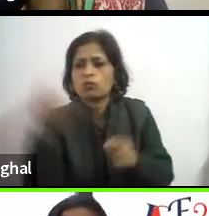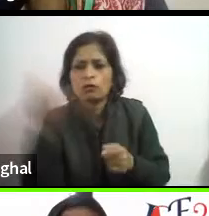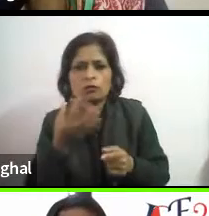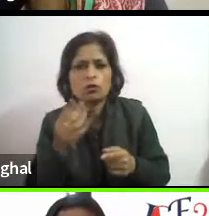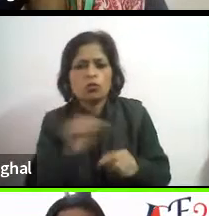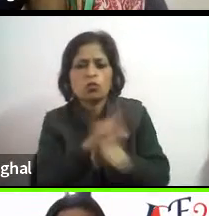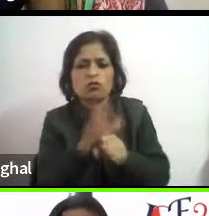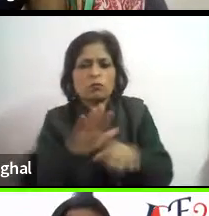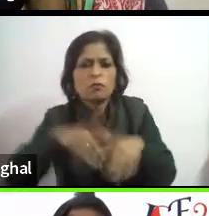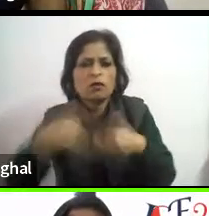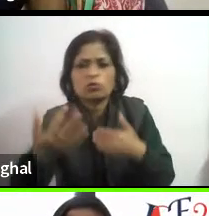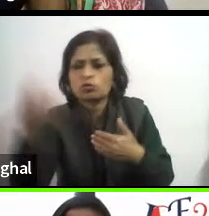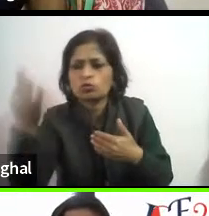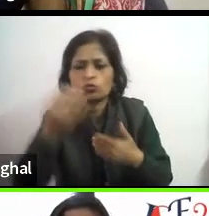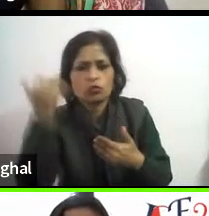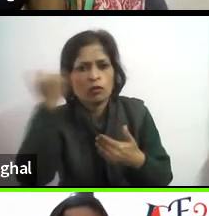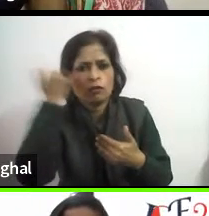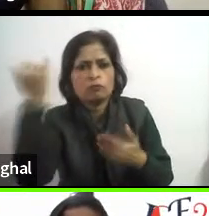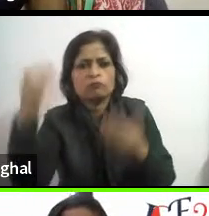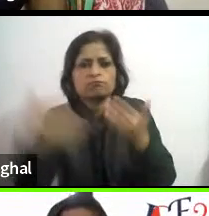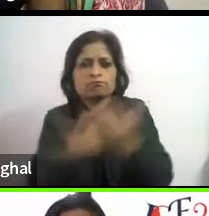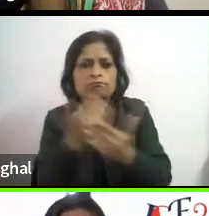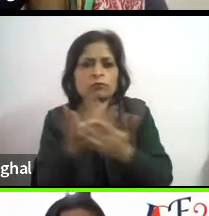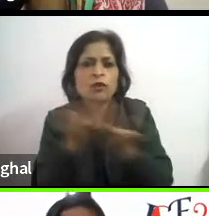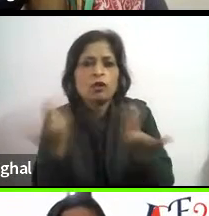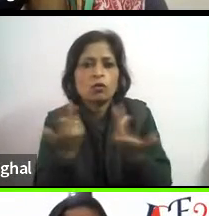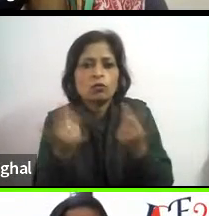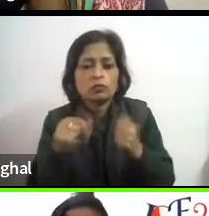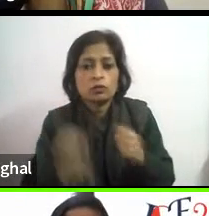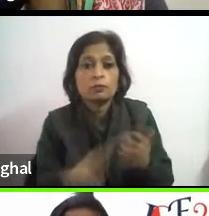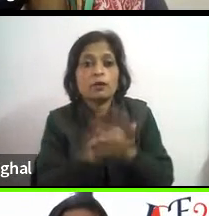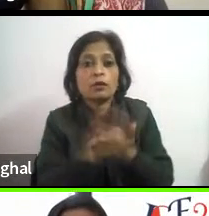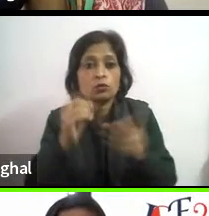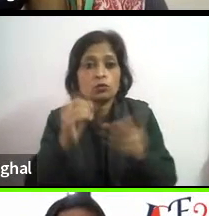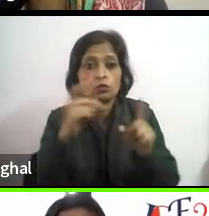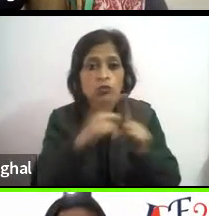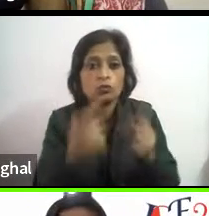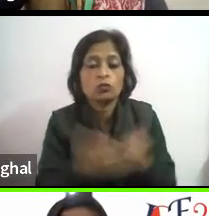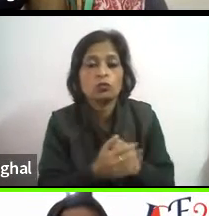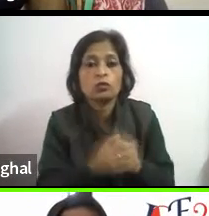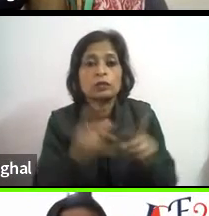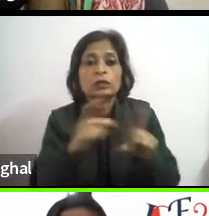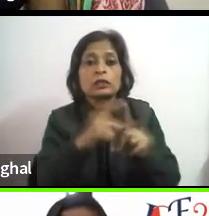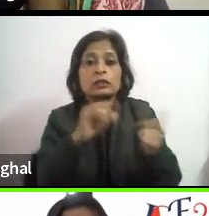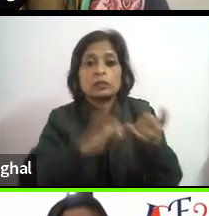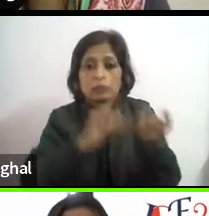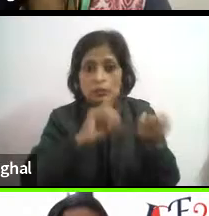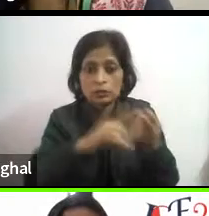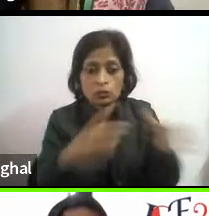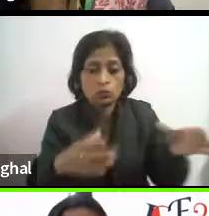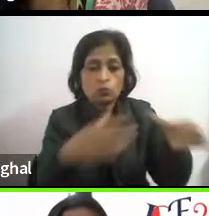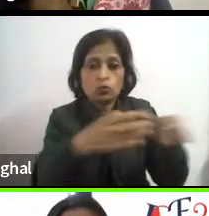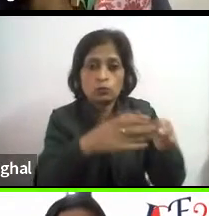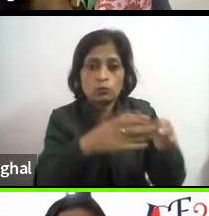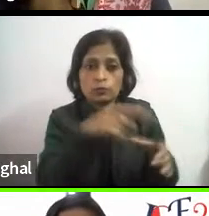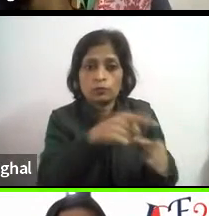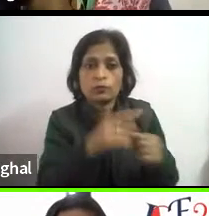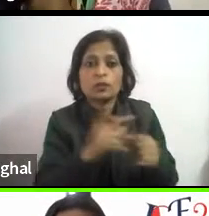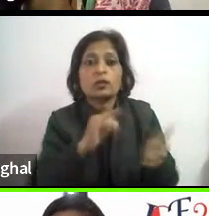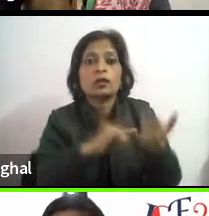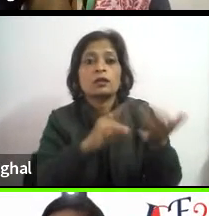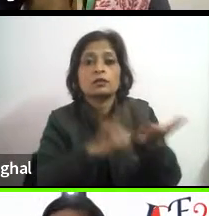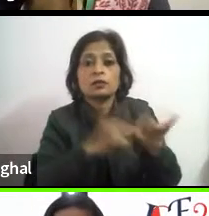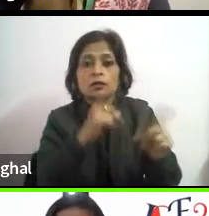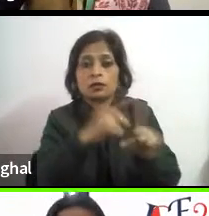quite aware of as Dr. Ban, the HOD of the Department of Special Education, SNDT